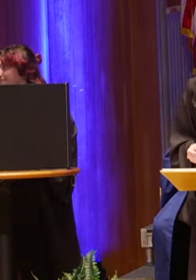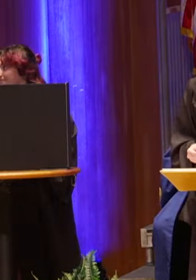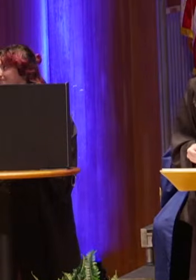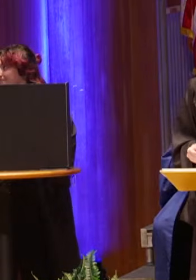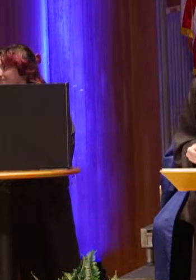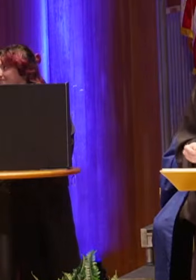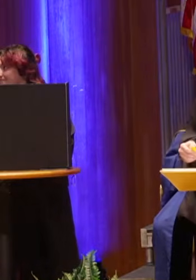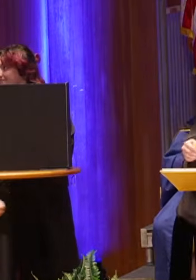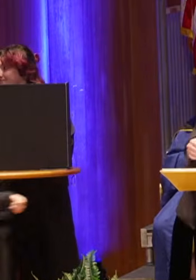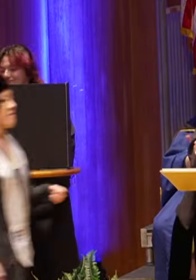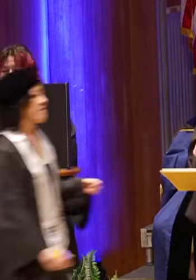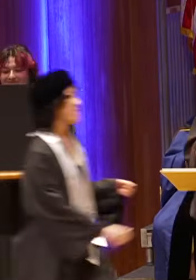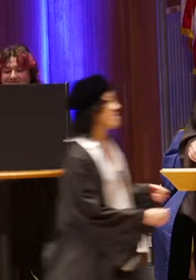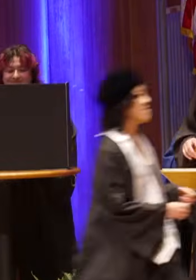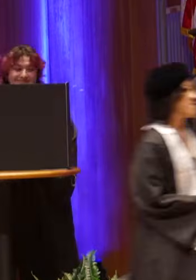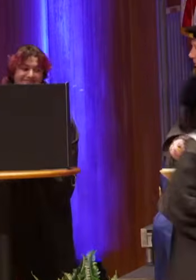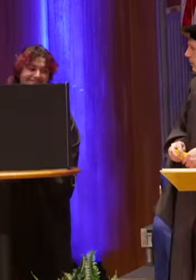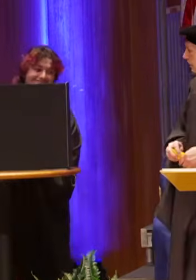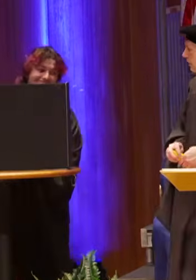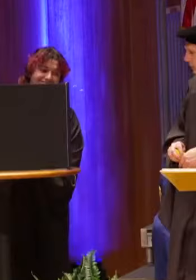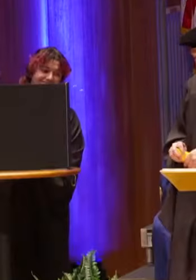Sylvia Huang.